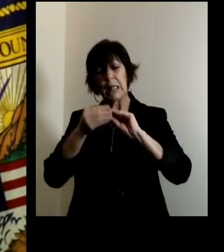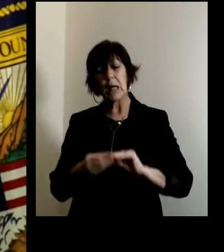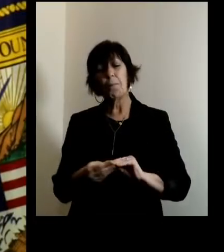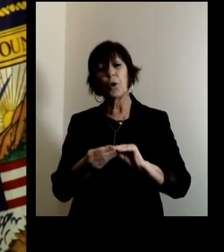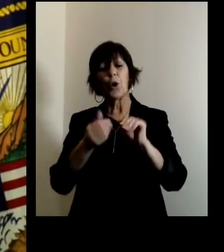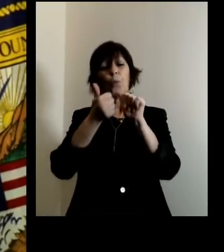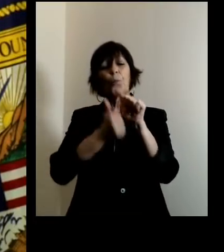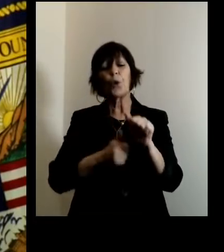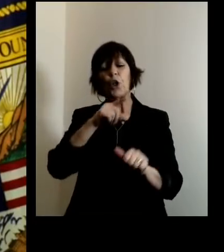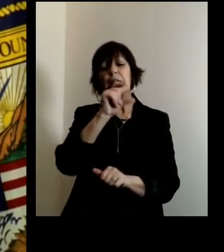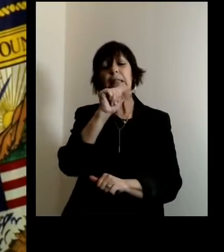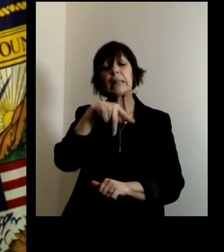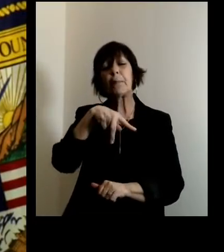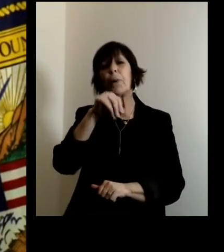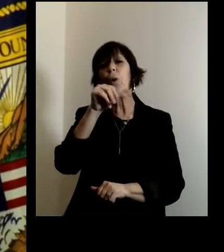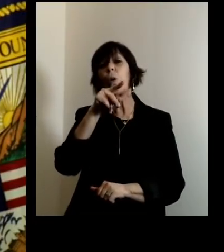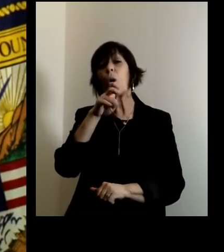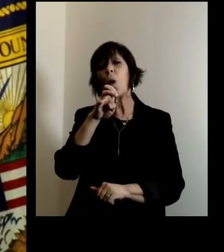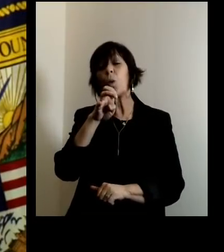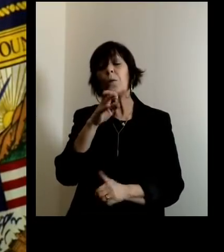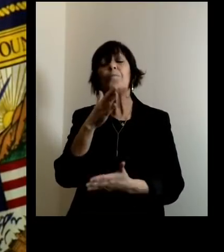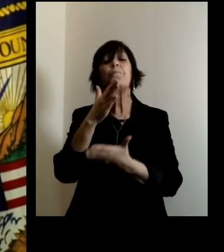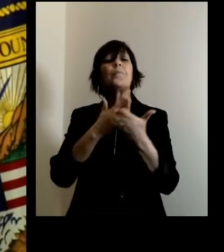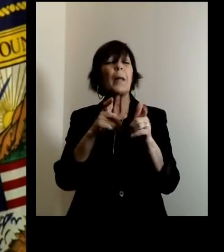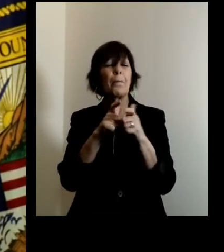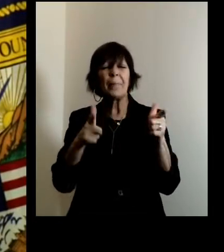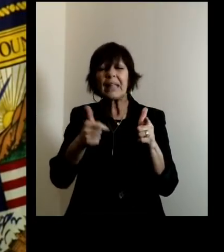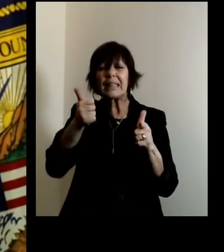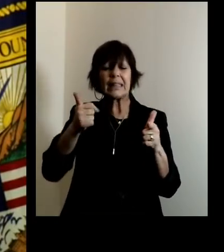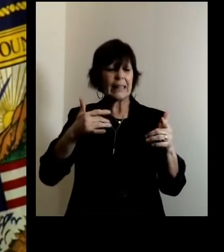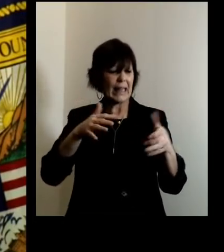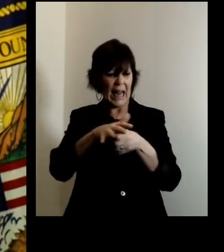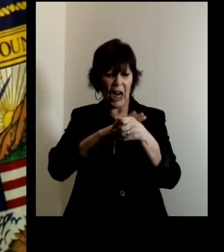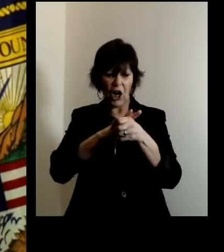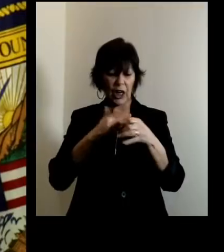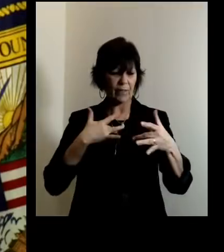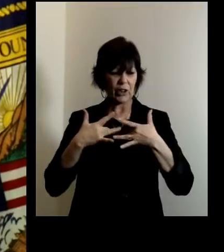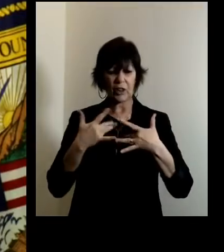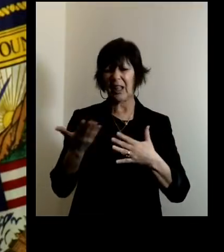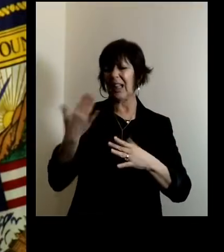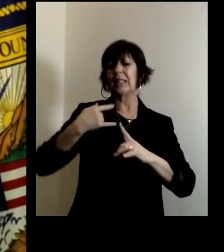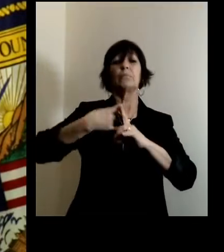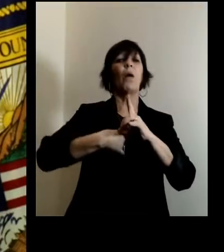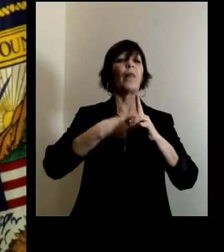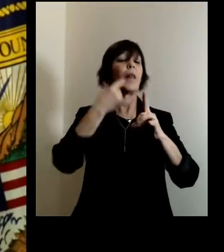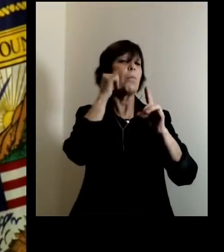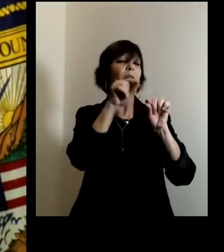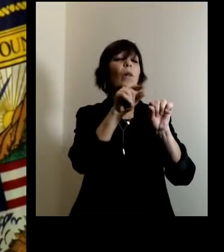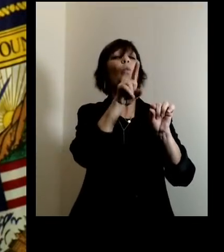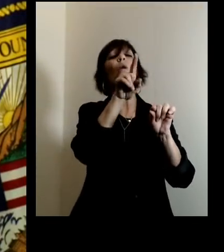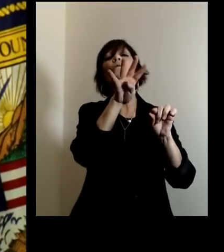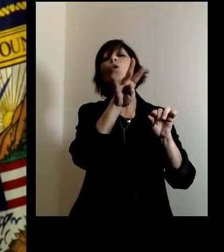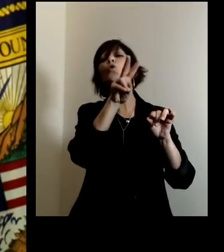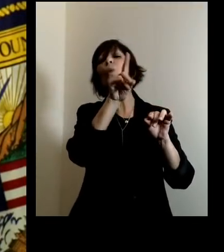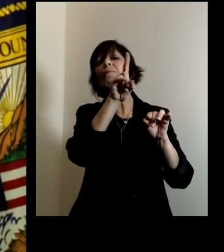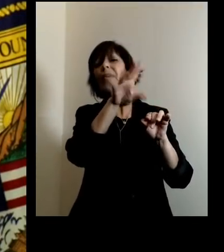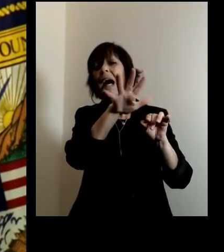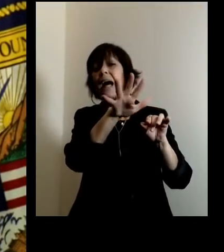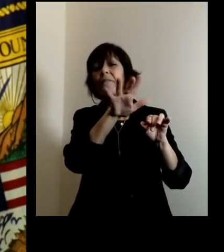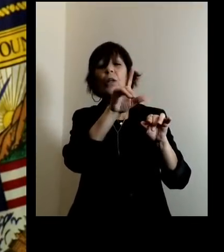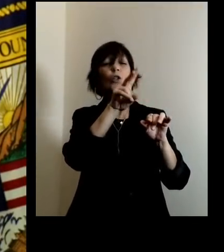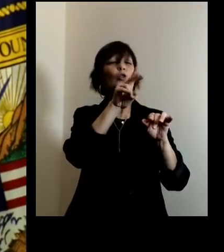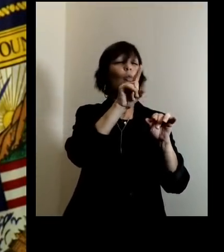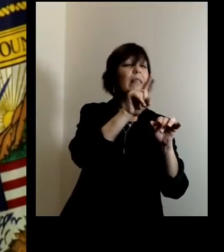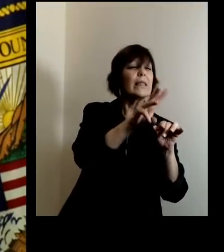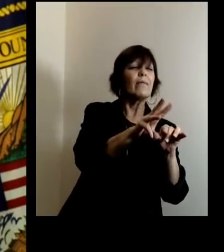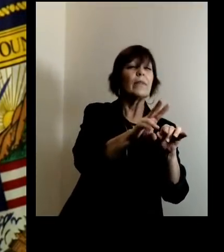basis is that some of the biggest areas of concern just a month ago, like the parts of the city of Buffalo, 14215, 14206,